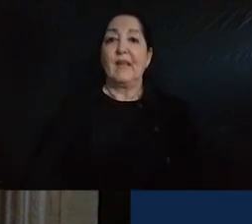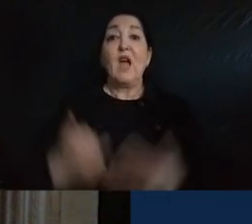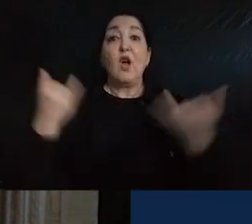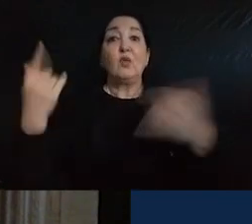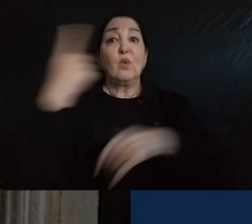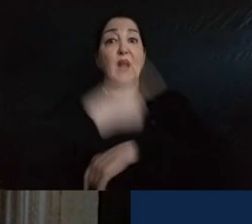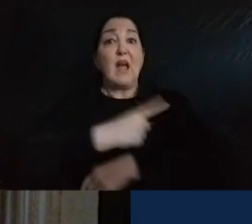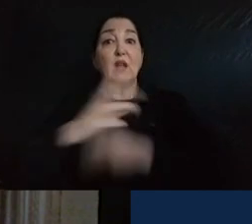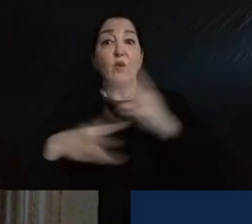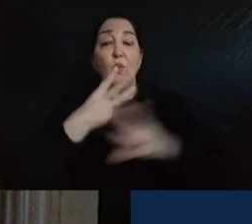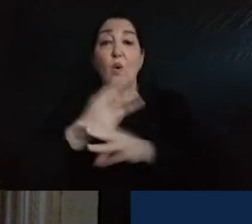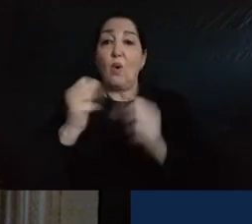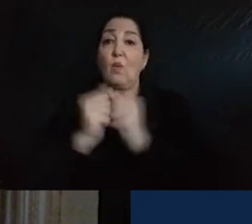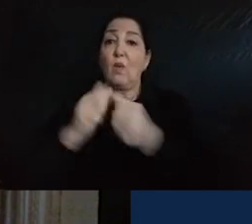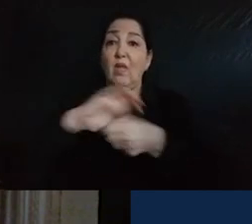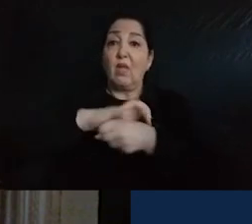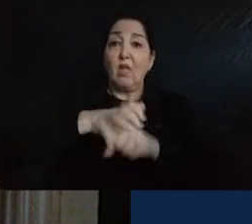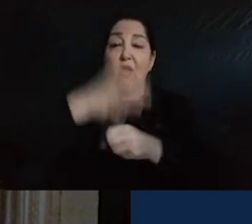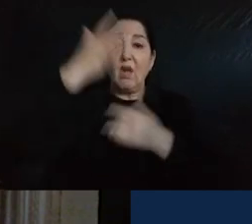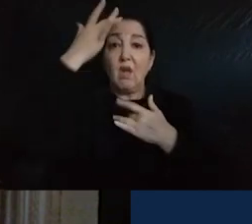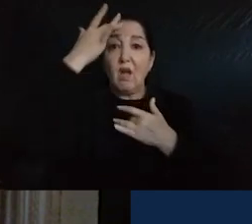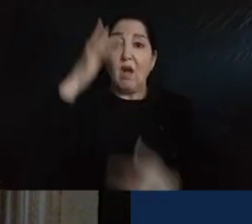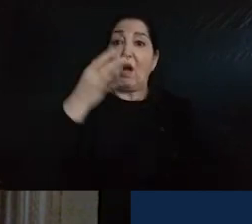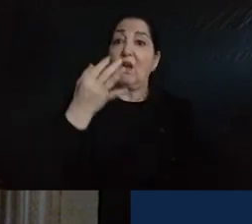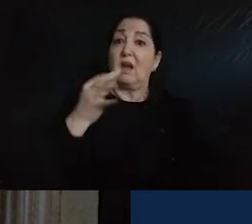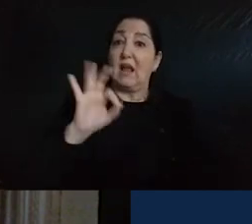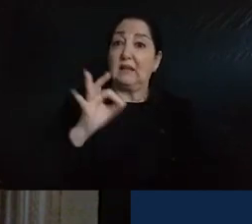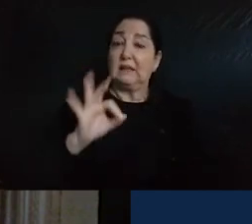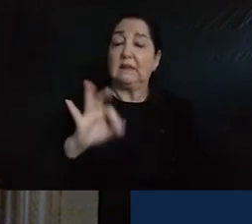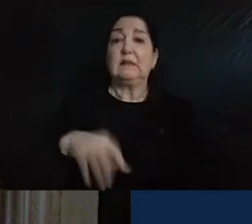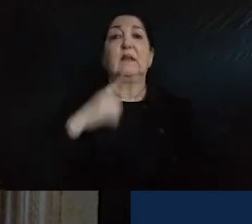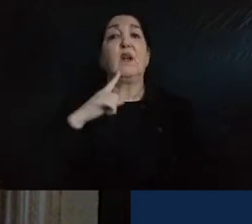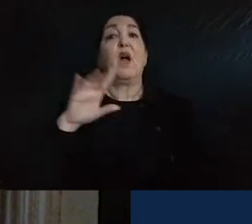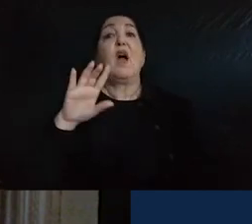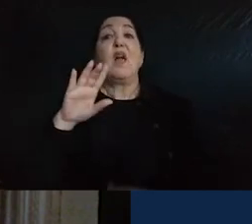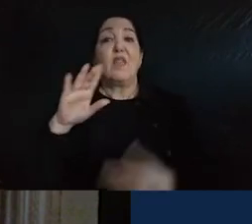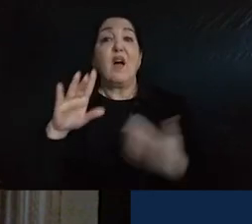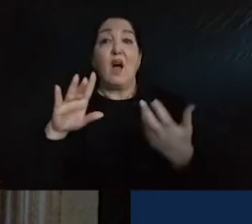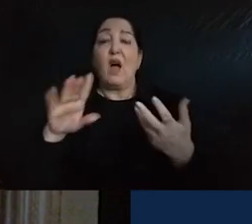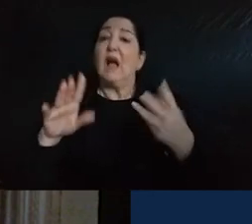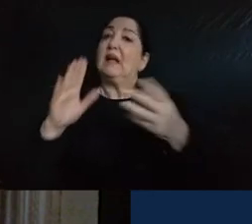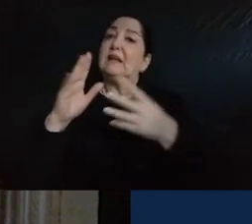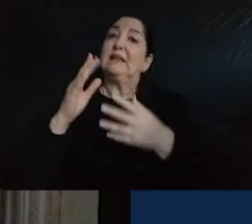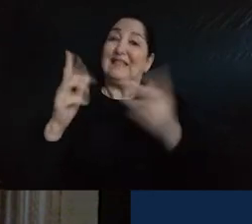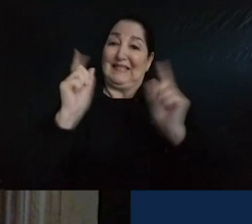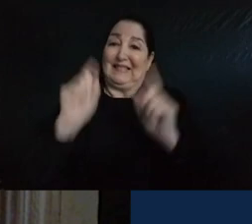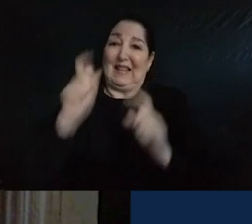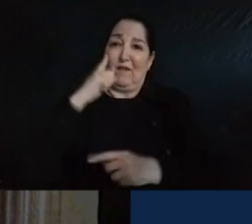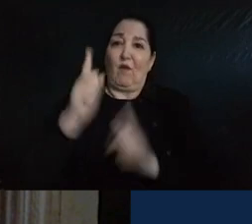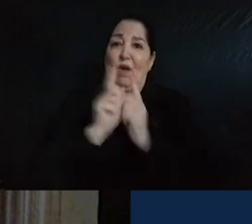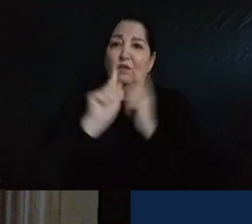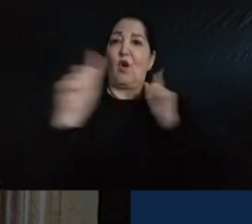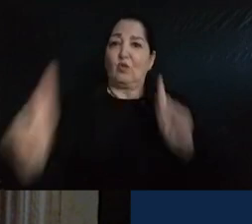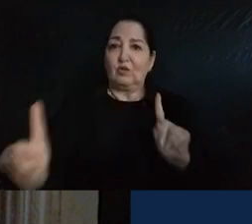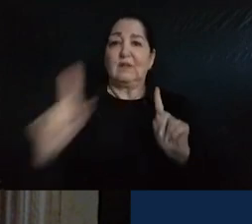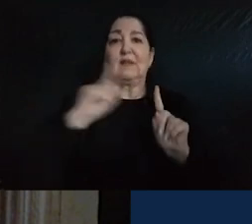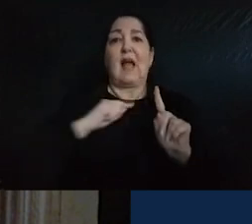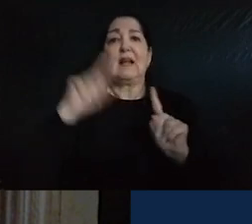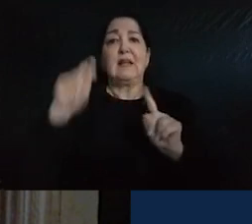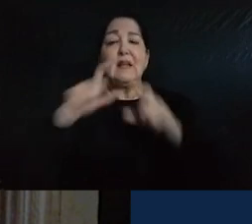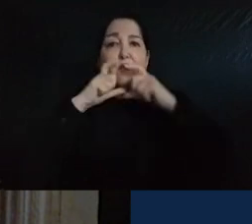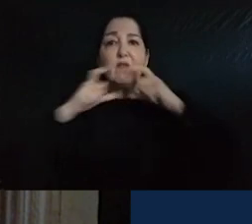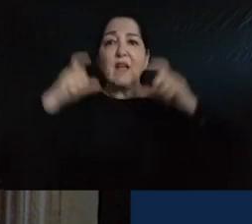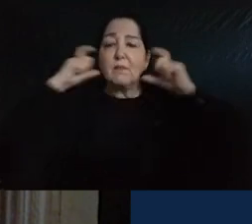And in today's world with COVID and the need for social distancing and the use of face masks, communication has become even more